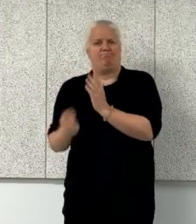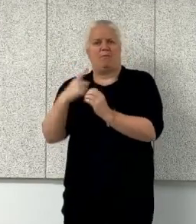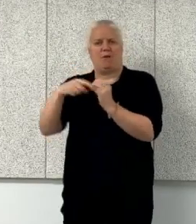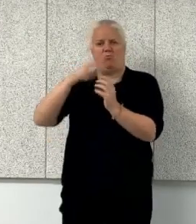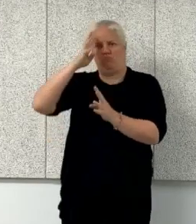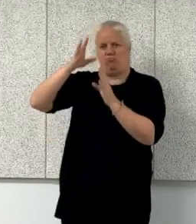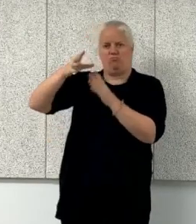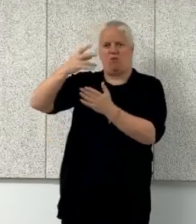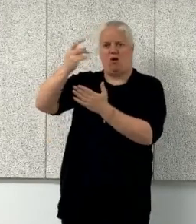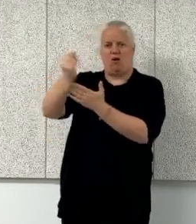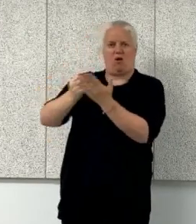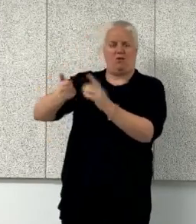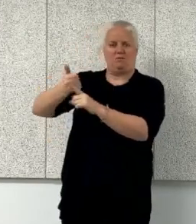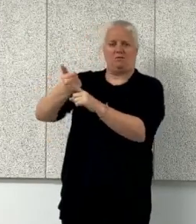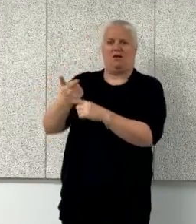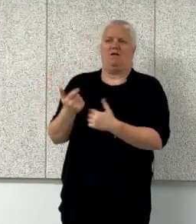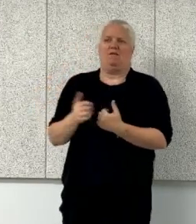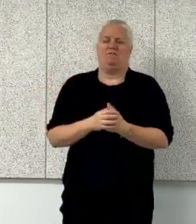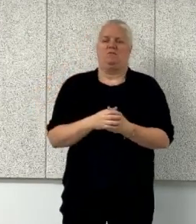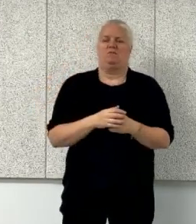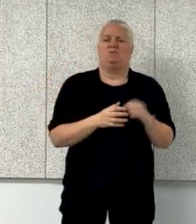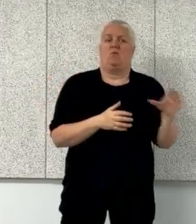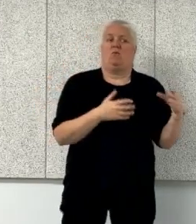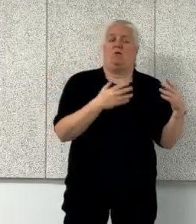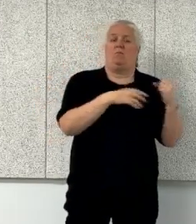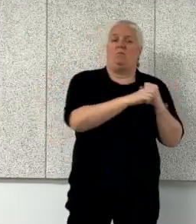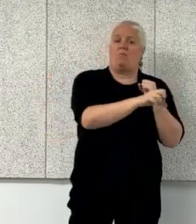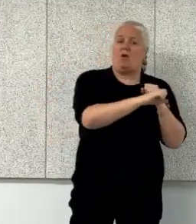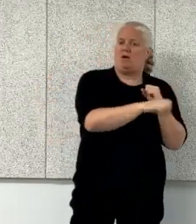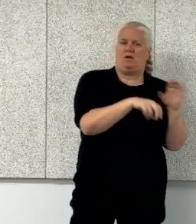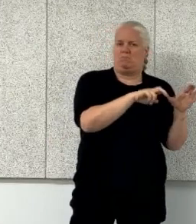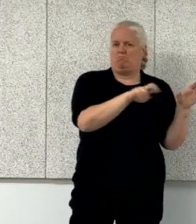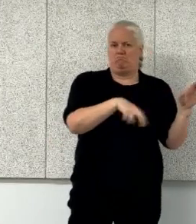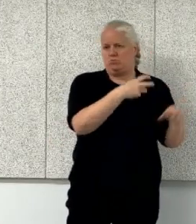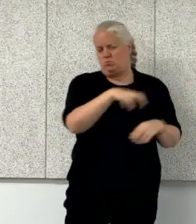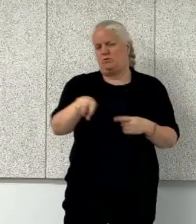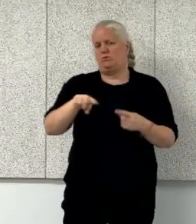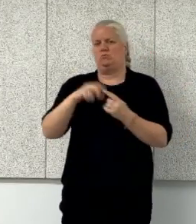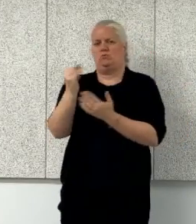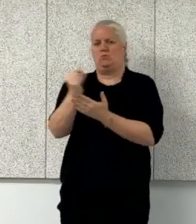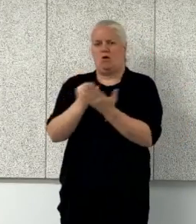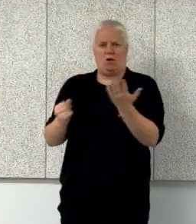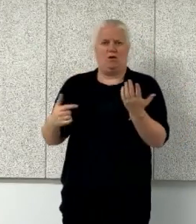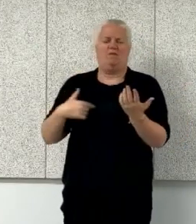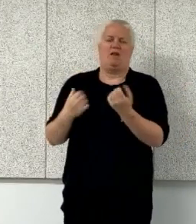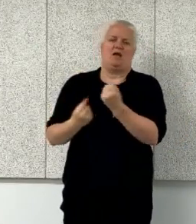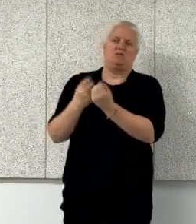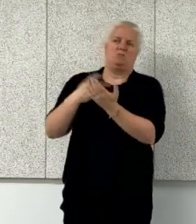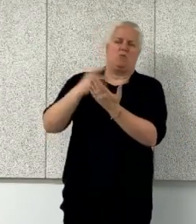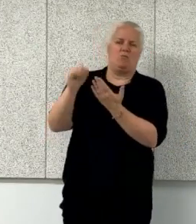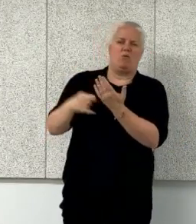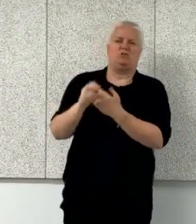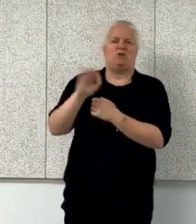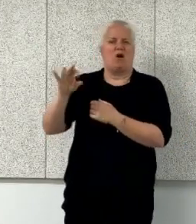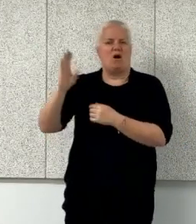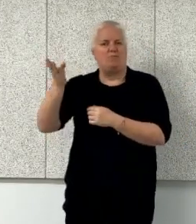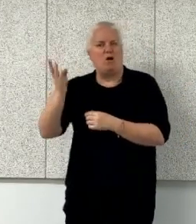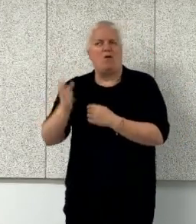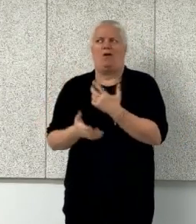I am a, you know, creative producer in my own right. I support projects, you know, off-Broadway, commercially, as well